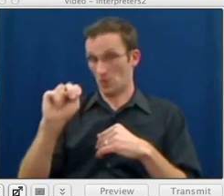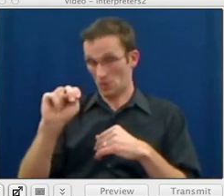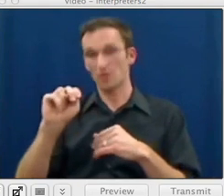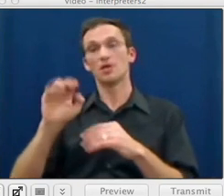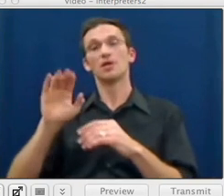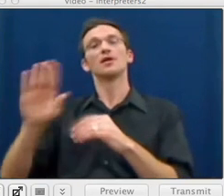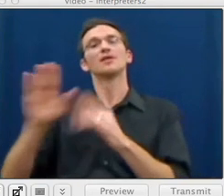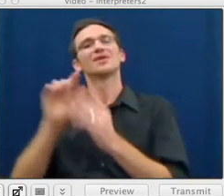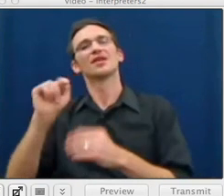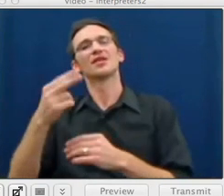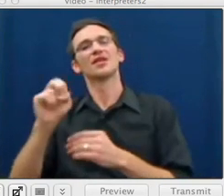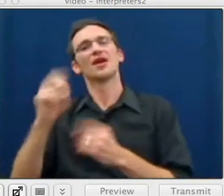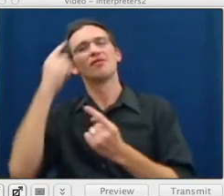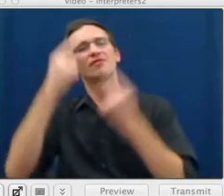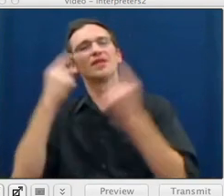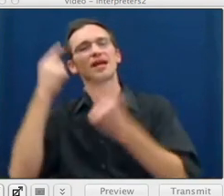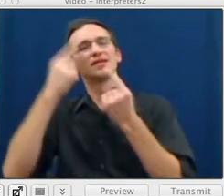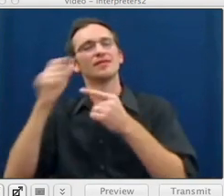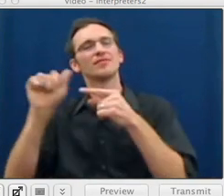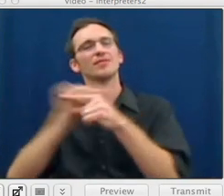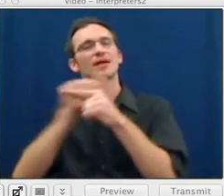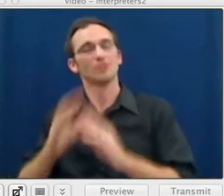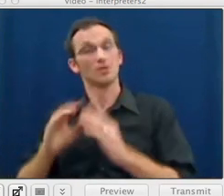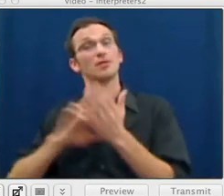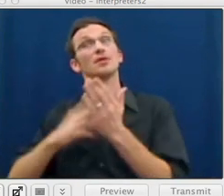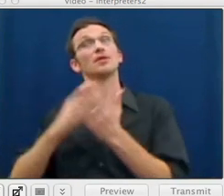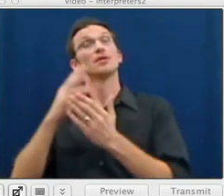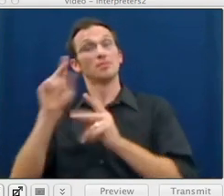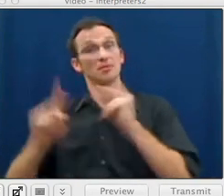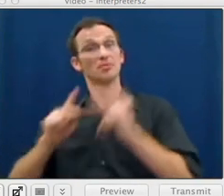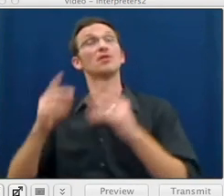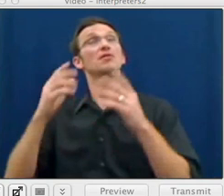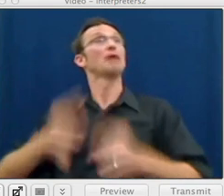all the time without really knowing why they've done them.